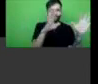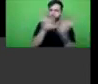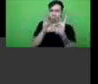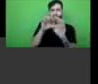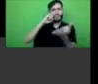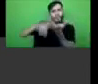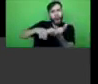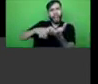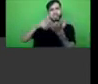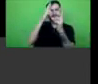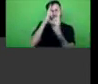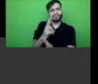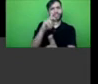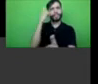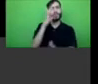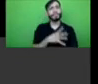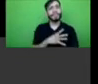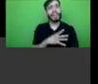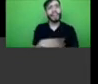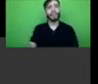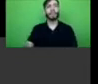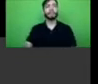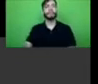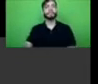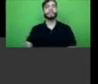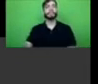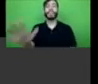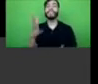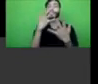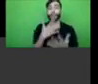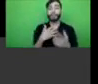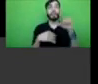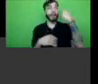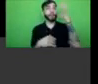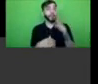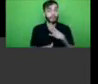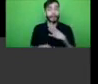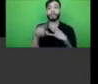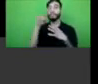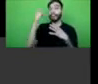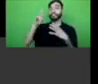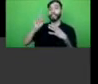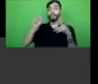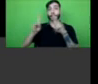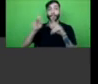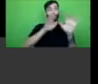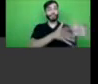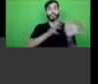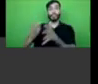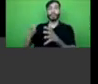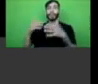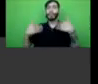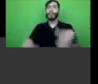Unfortunately, Black women and Black disabled people make up a lot of the people killed by